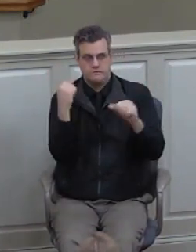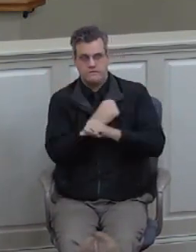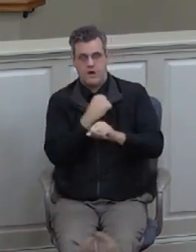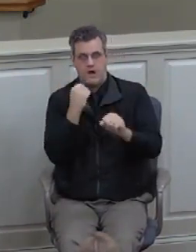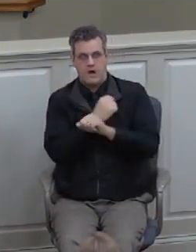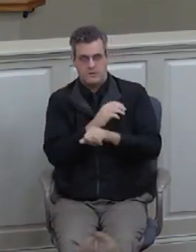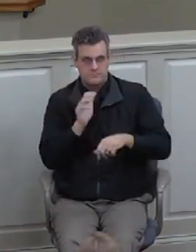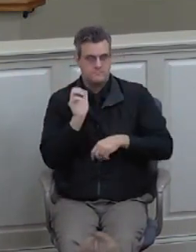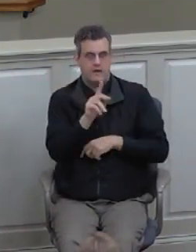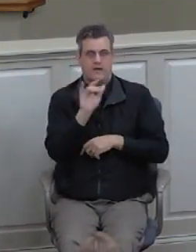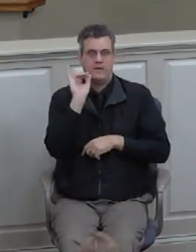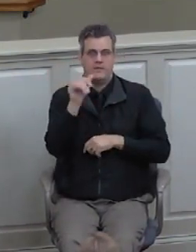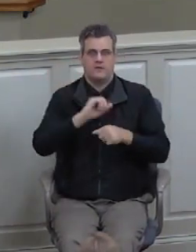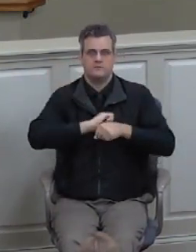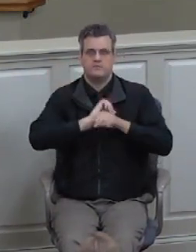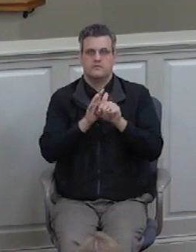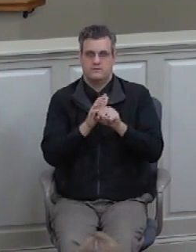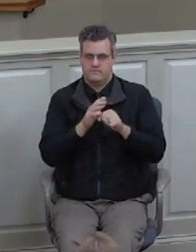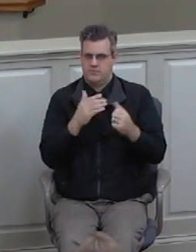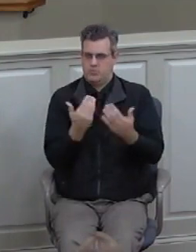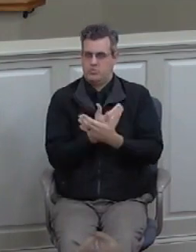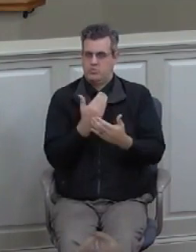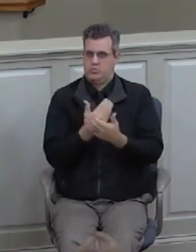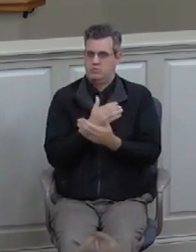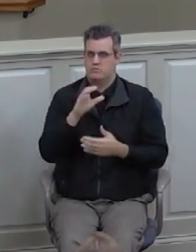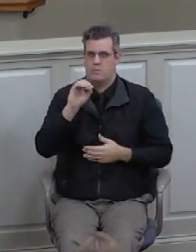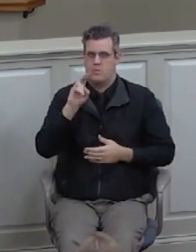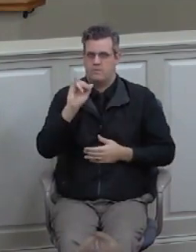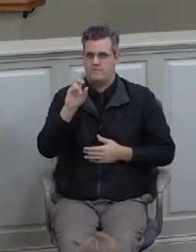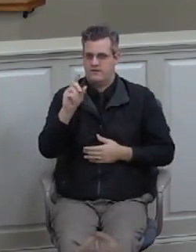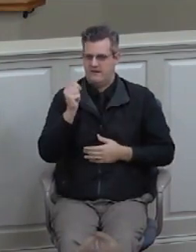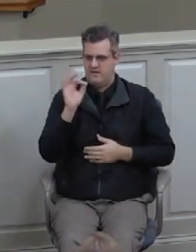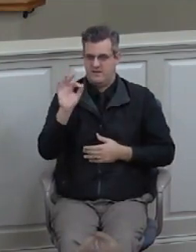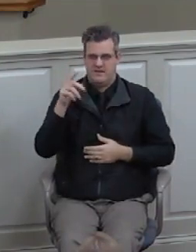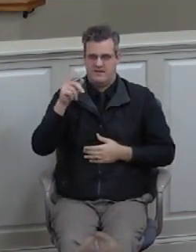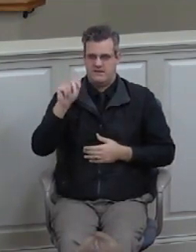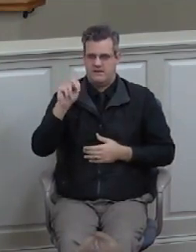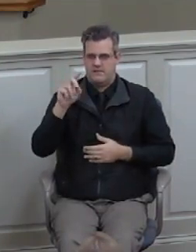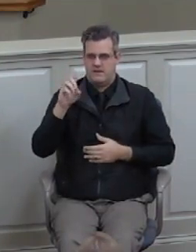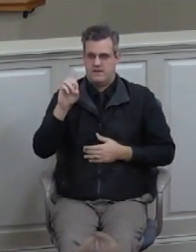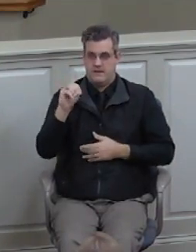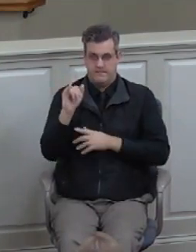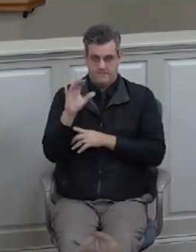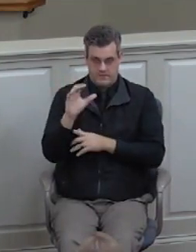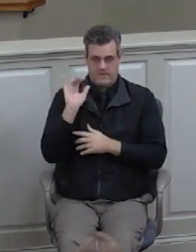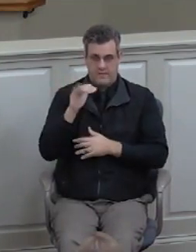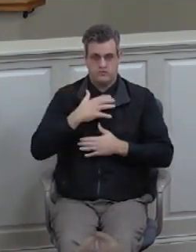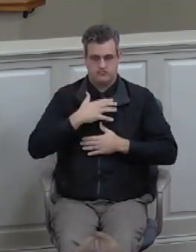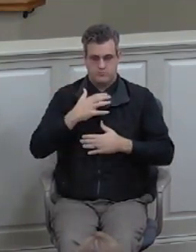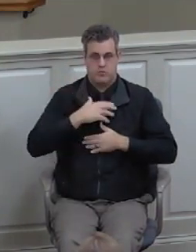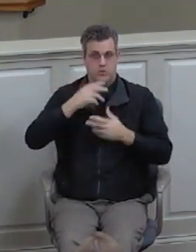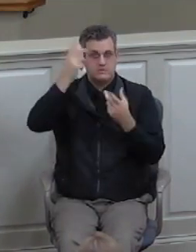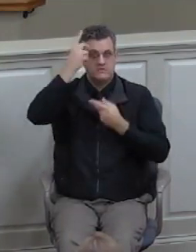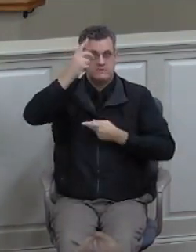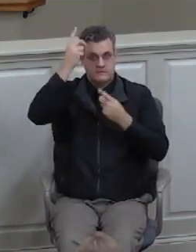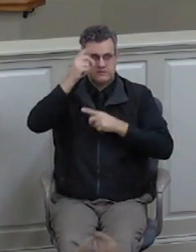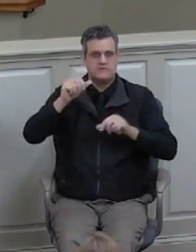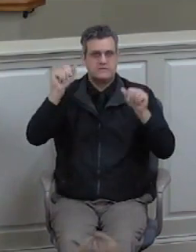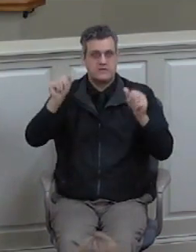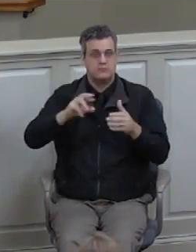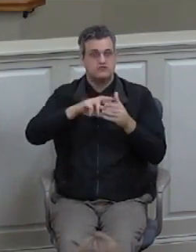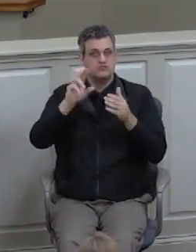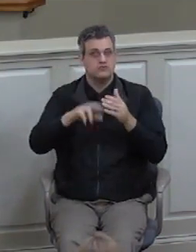novel coronavirus, COVID-19 pandemic, which is a respiratory disease that can